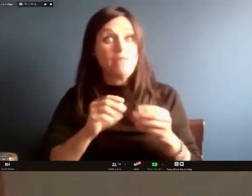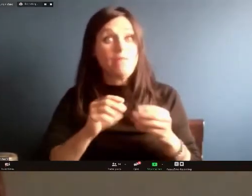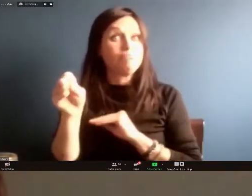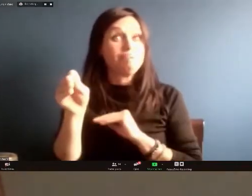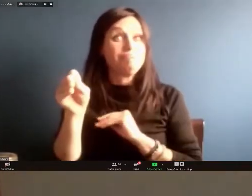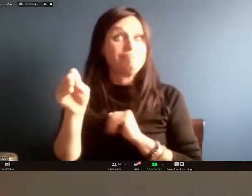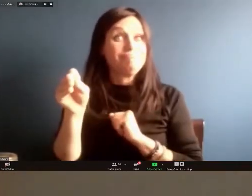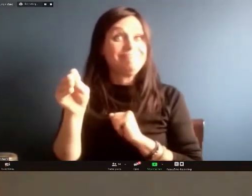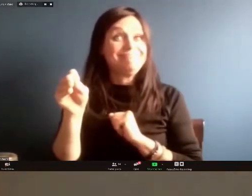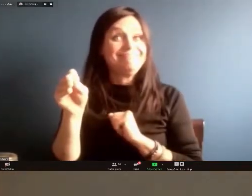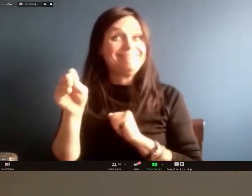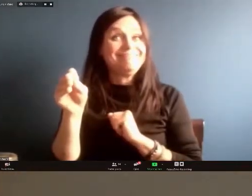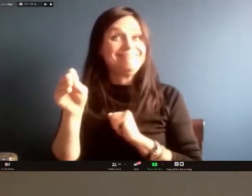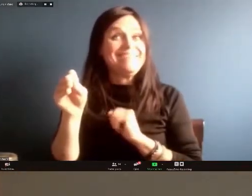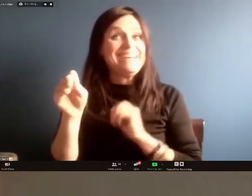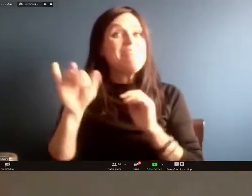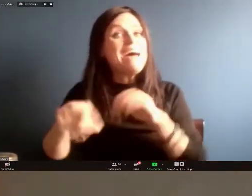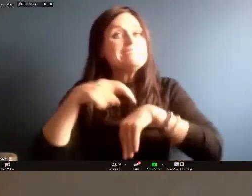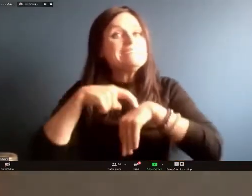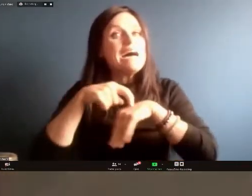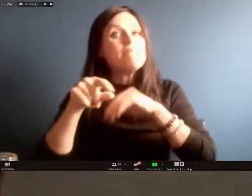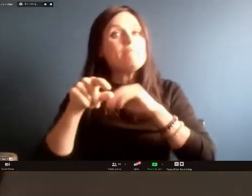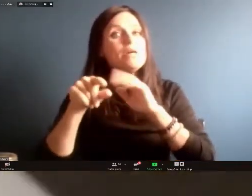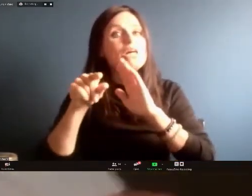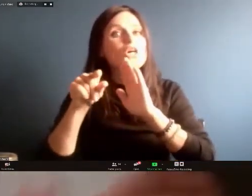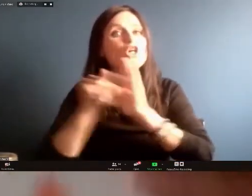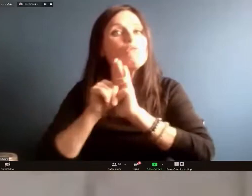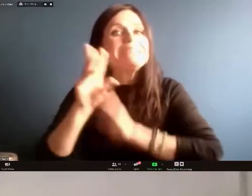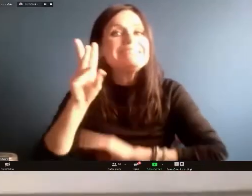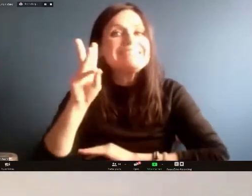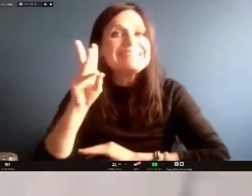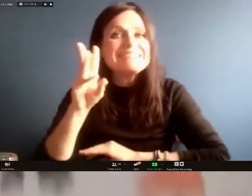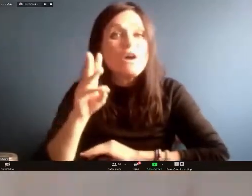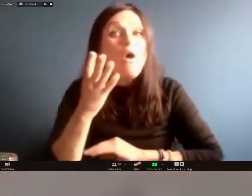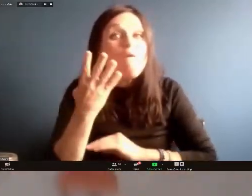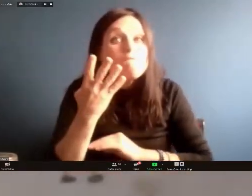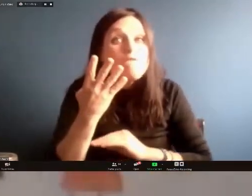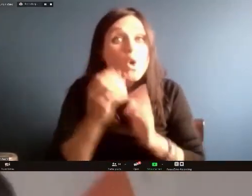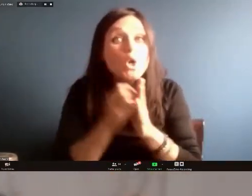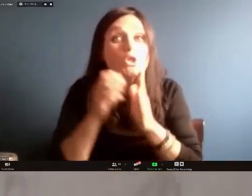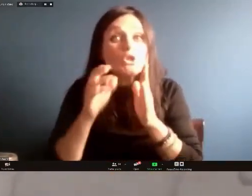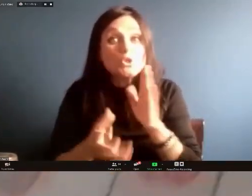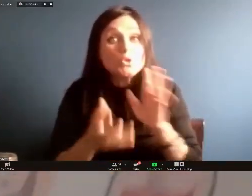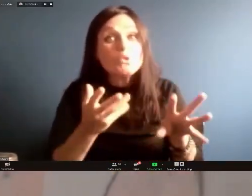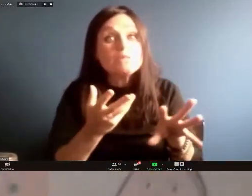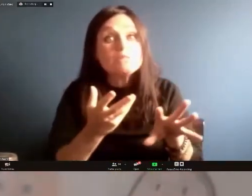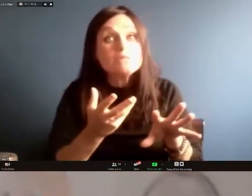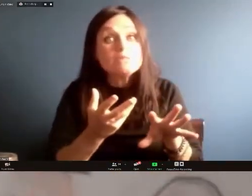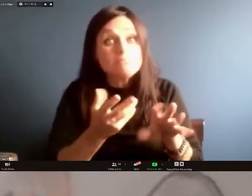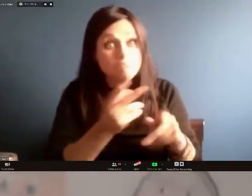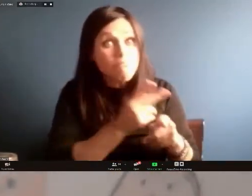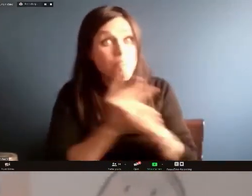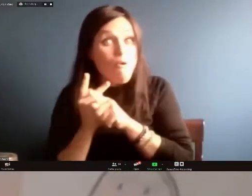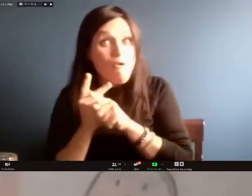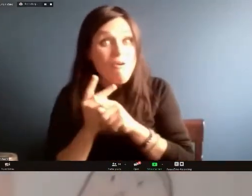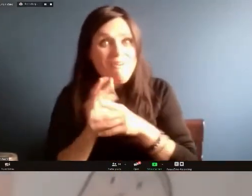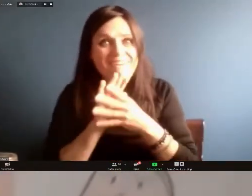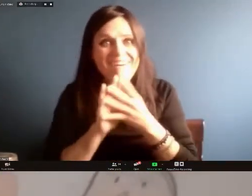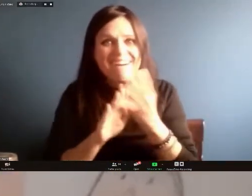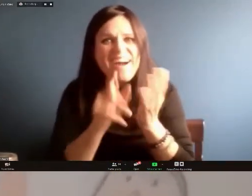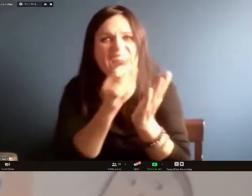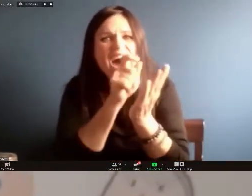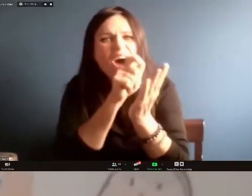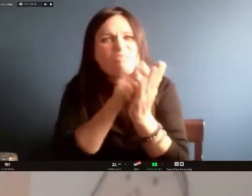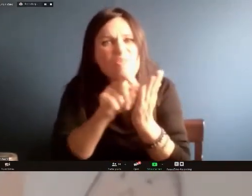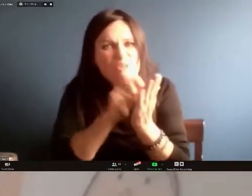believe. And 4 kids took it out of the library. That was my first readership. I did all my own